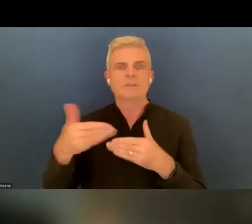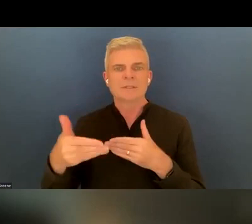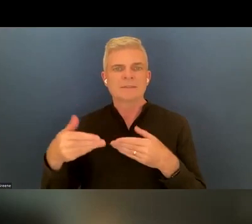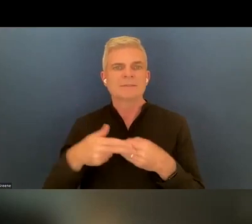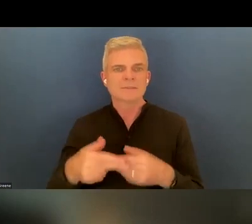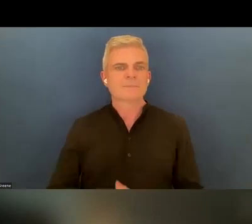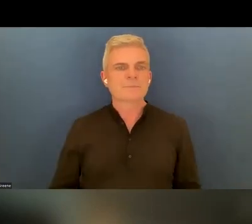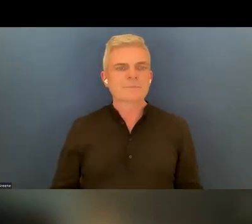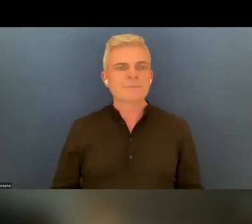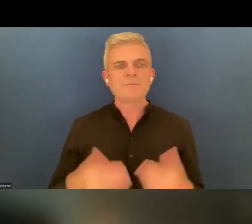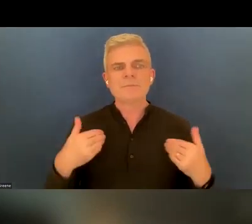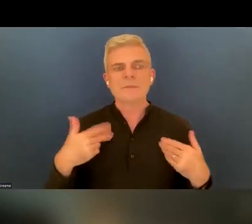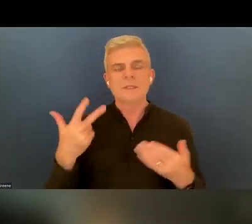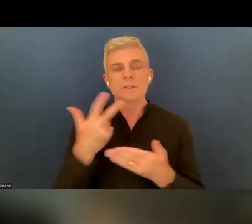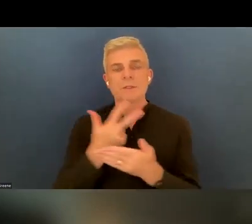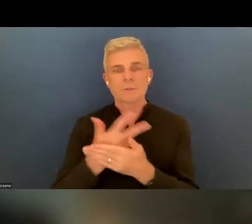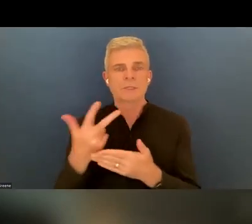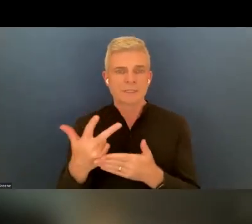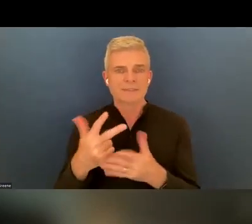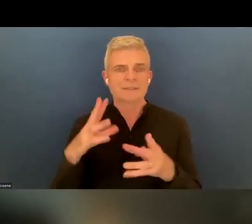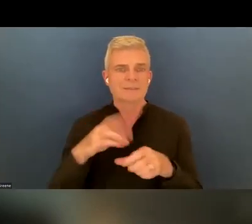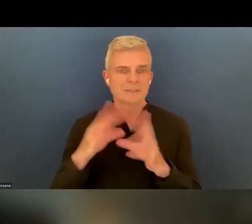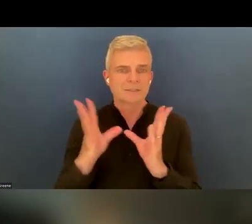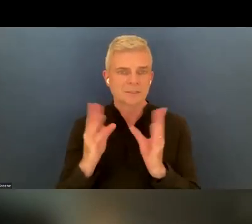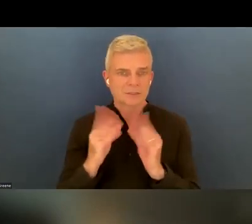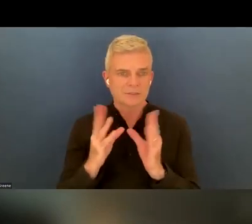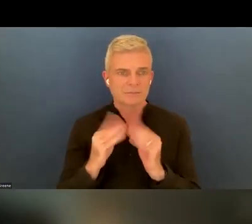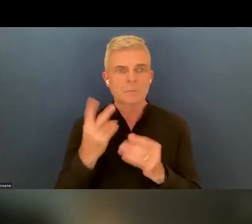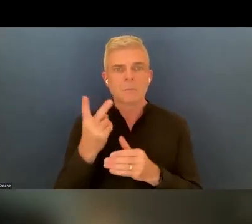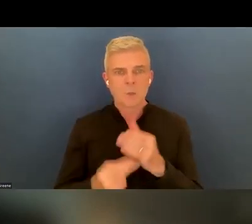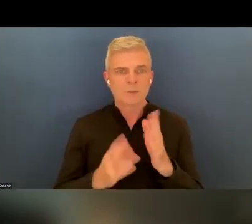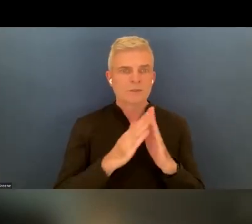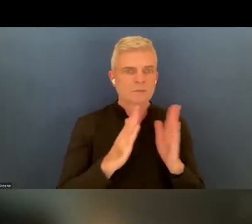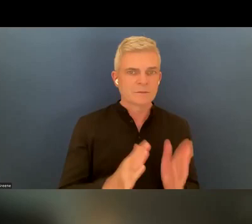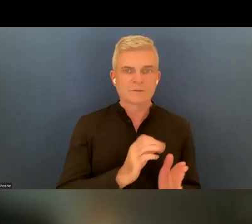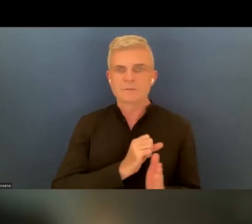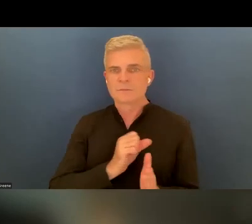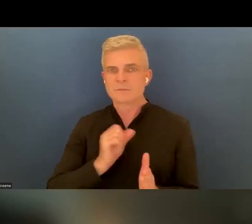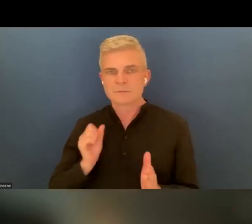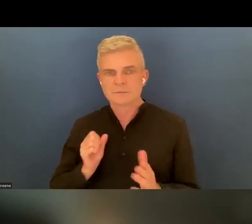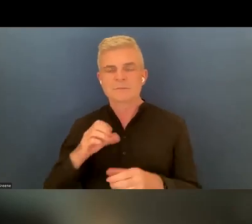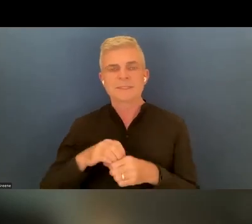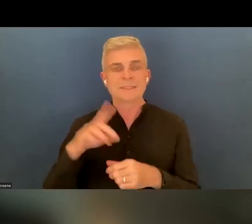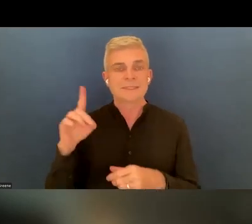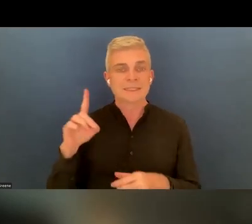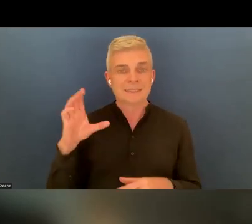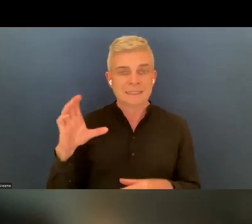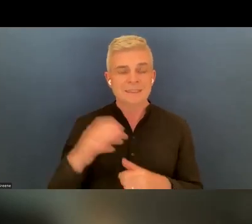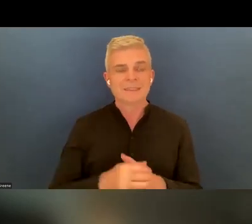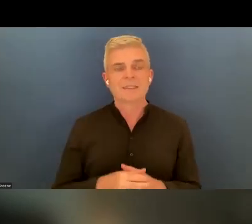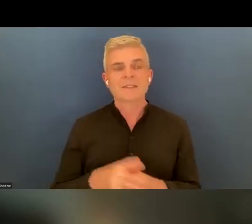So we've got 3 weeks pretty much in session, both chambers here in DC. And we did a